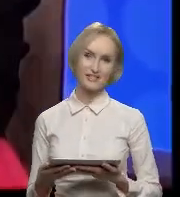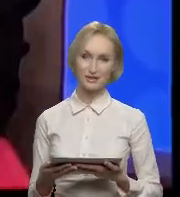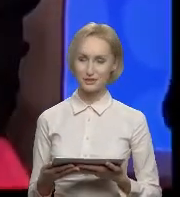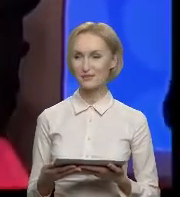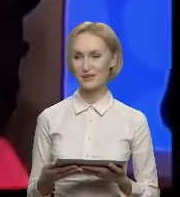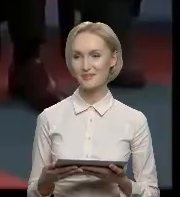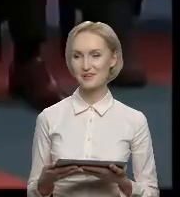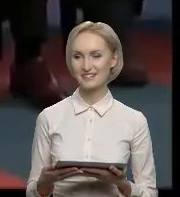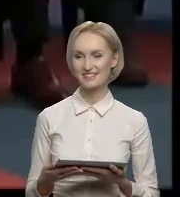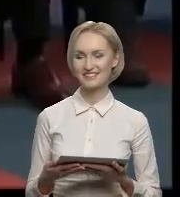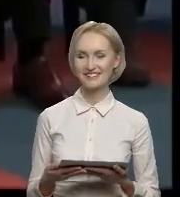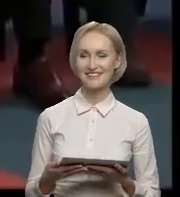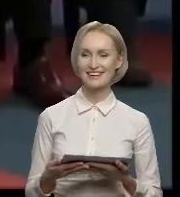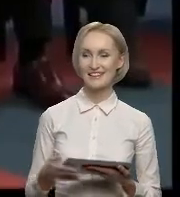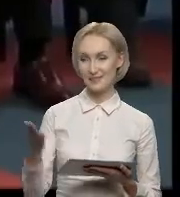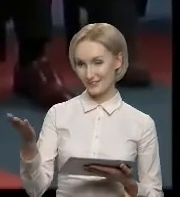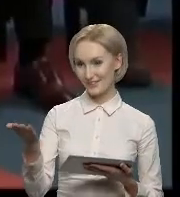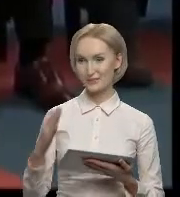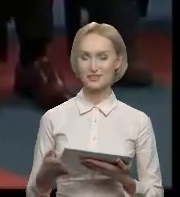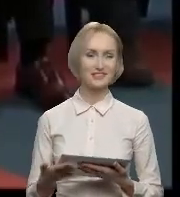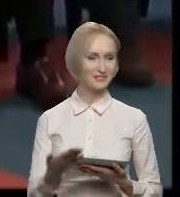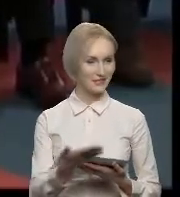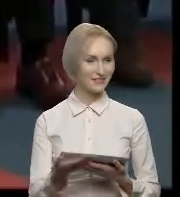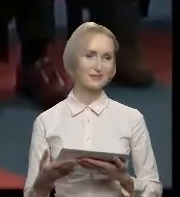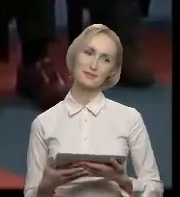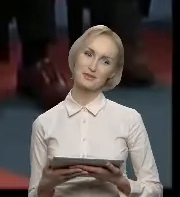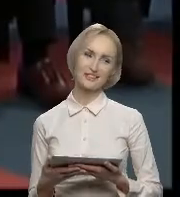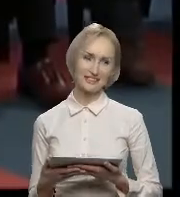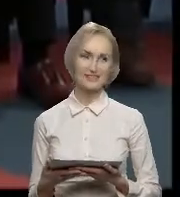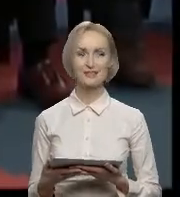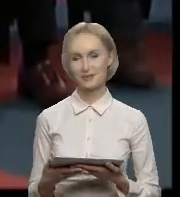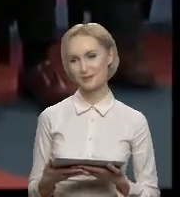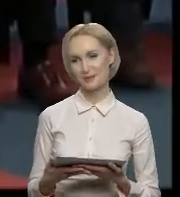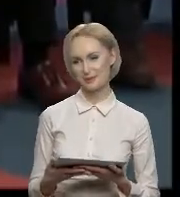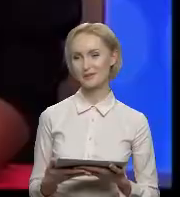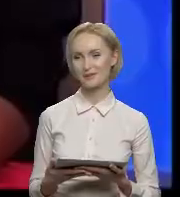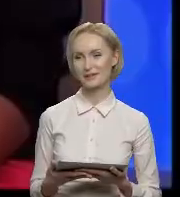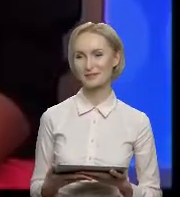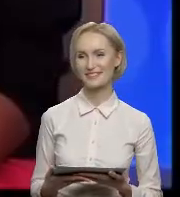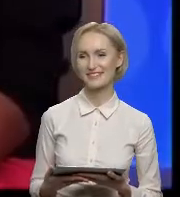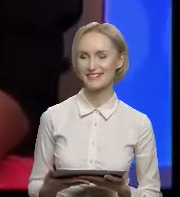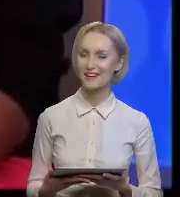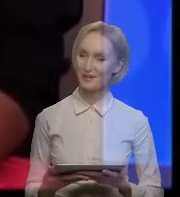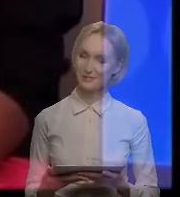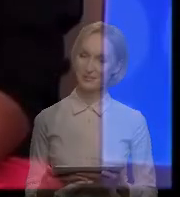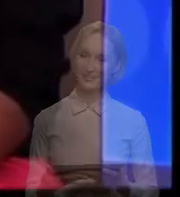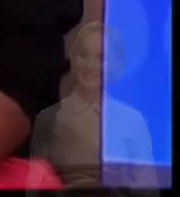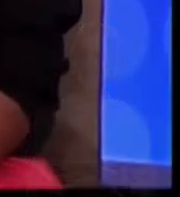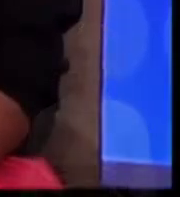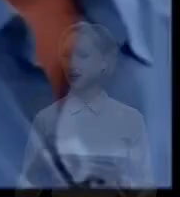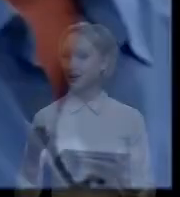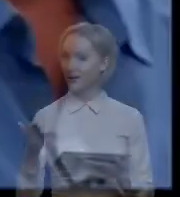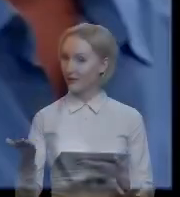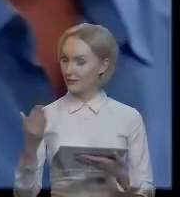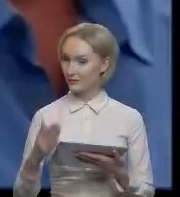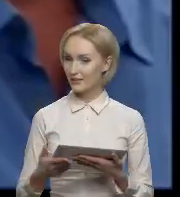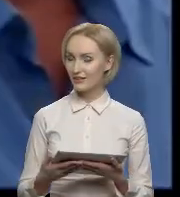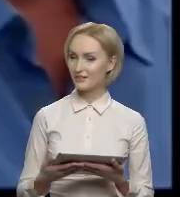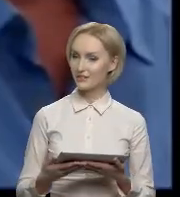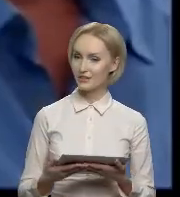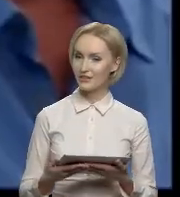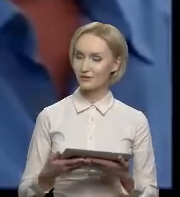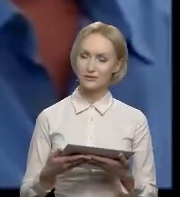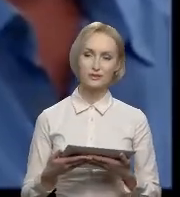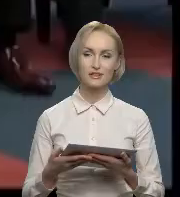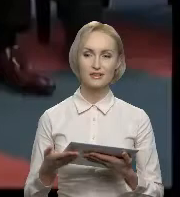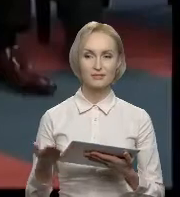Tyrone first. When it comes to the paternity of this beautiful, gorgeous child.